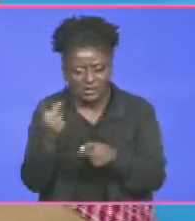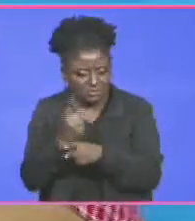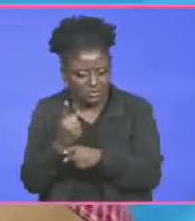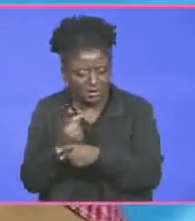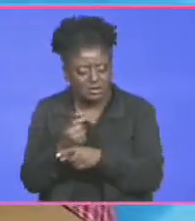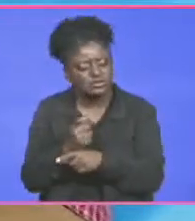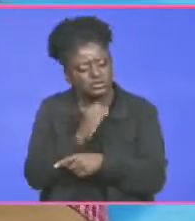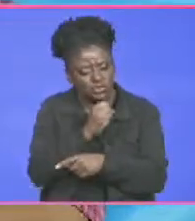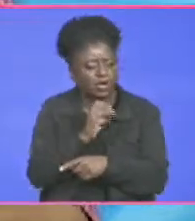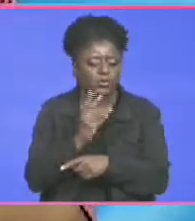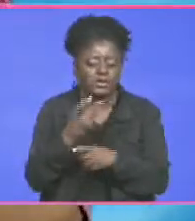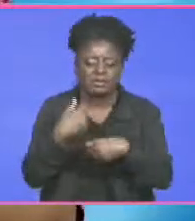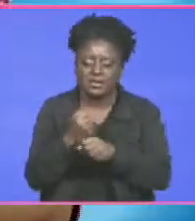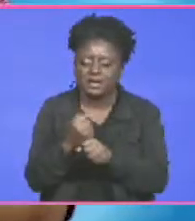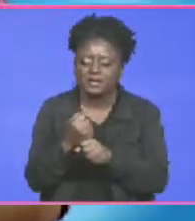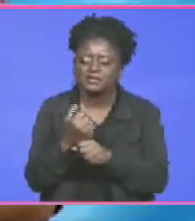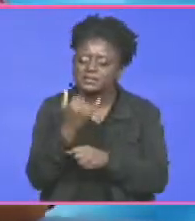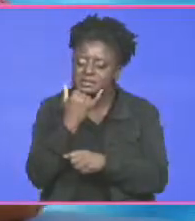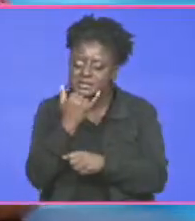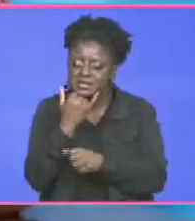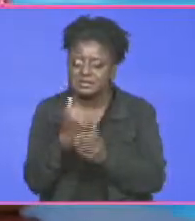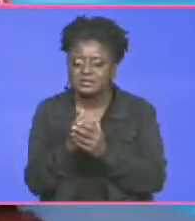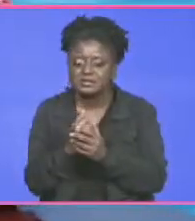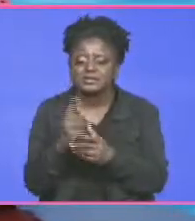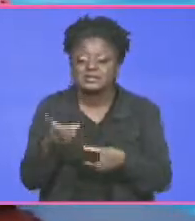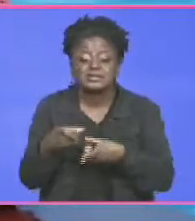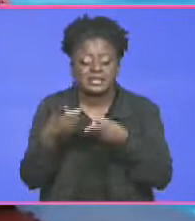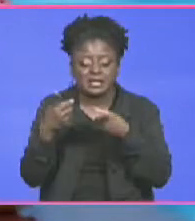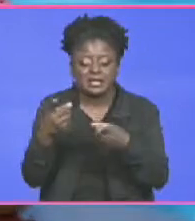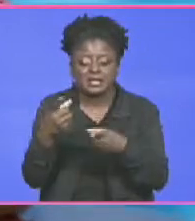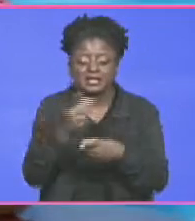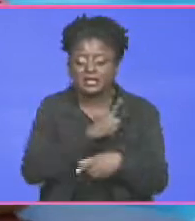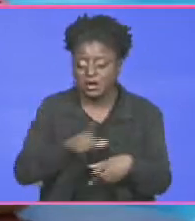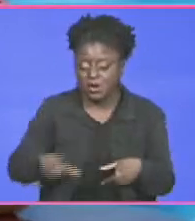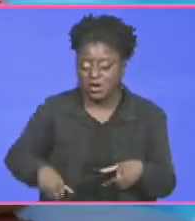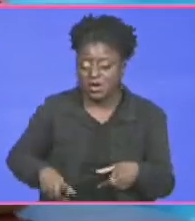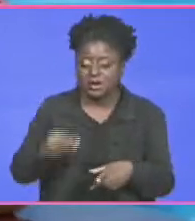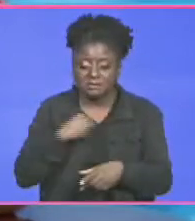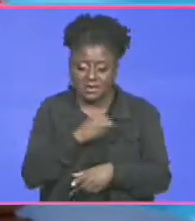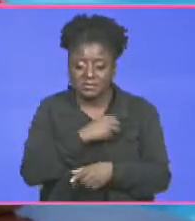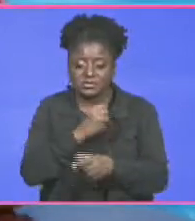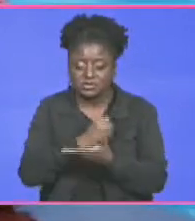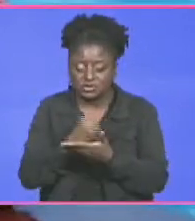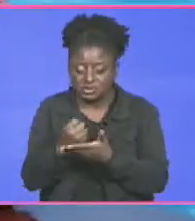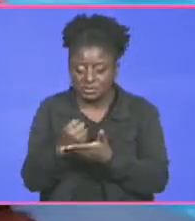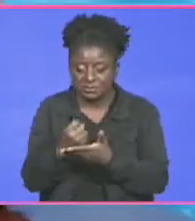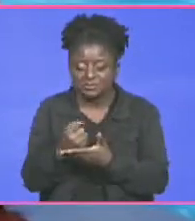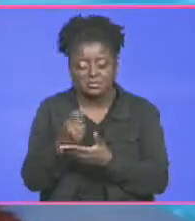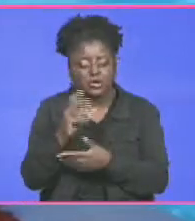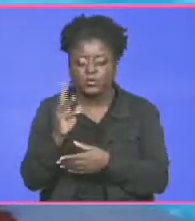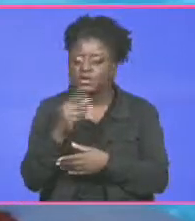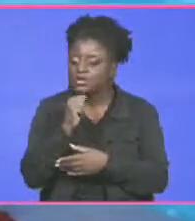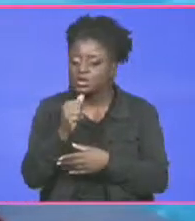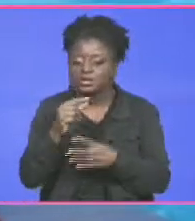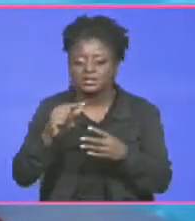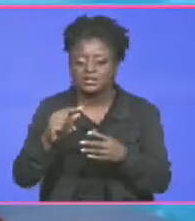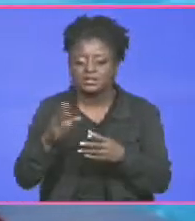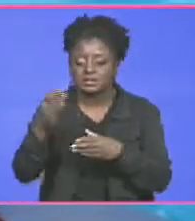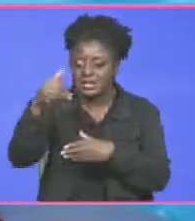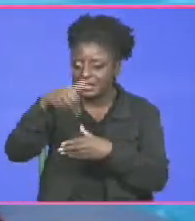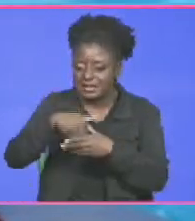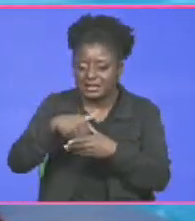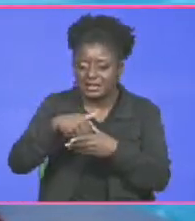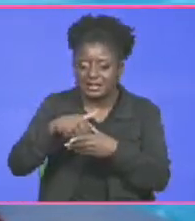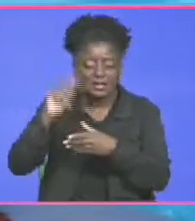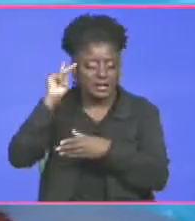we dedicated and loyal to our membership? Very much so. We're not going to get into a political fight or a political battle in